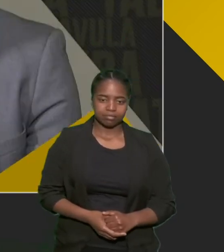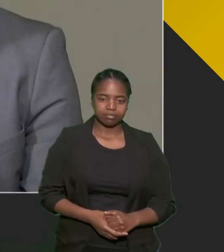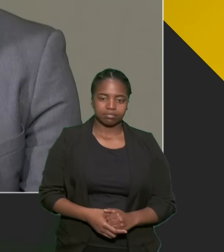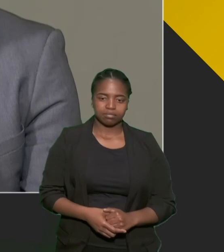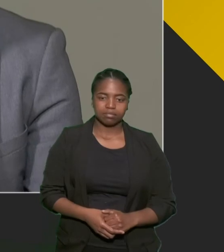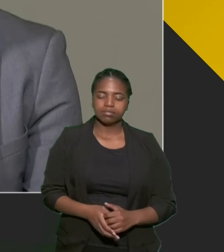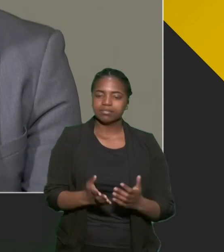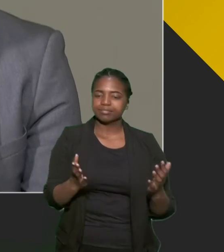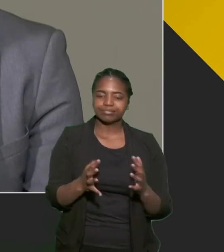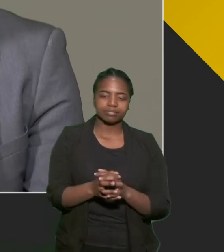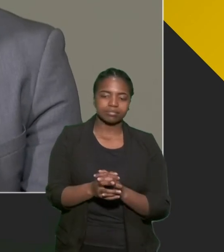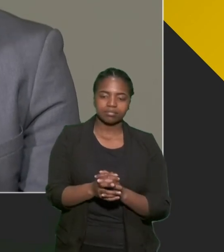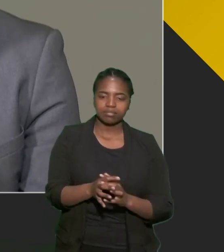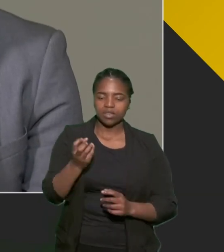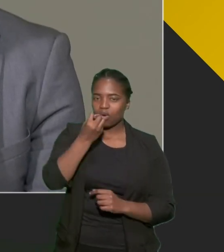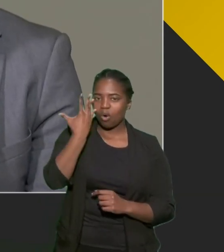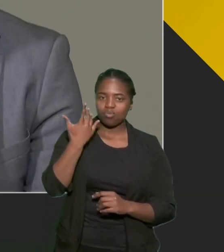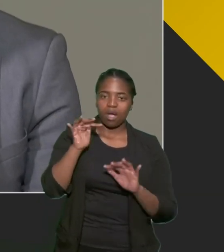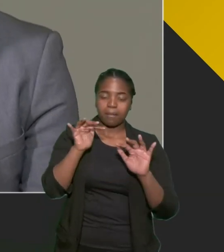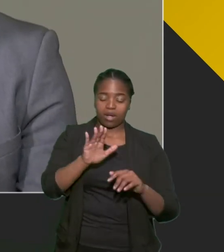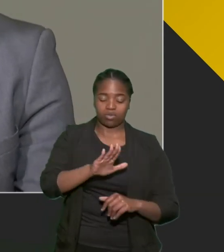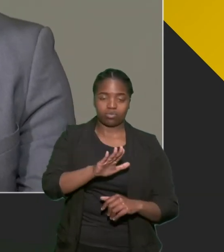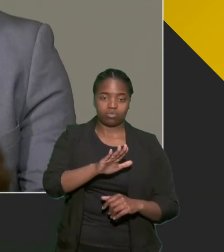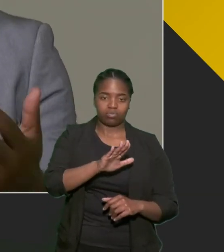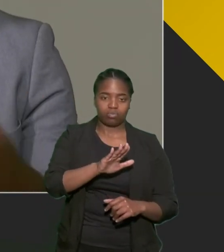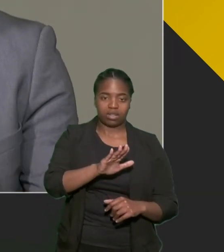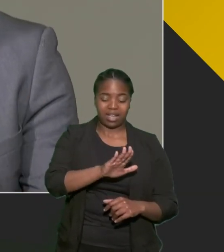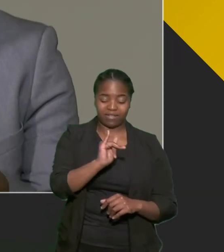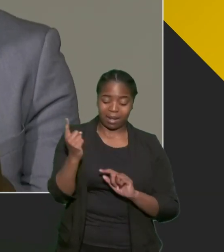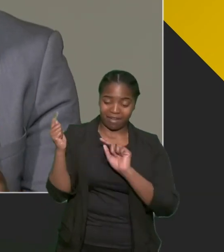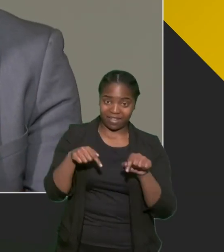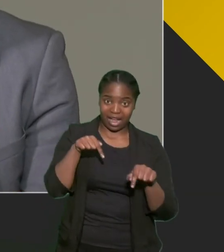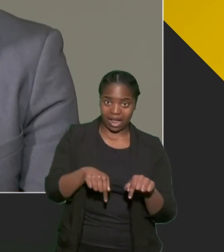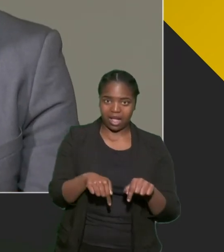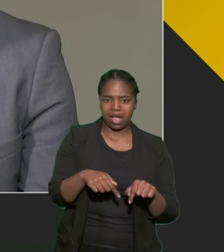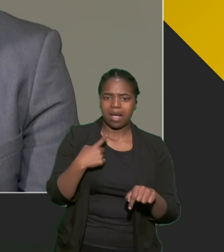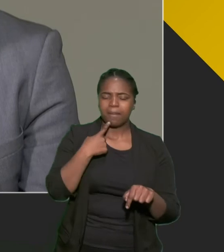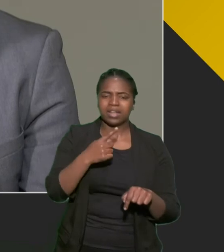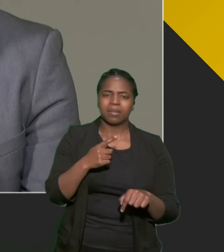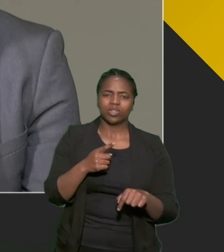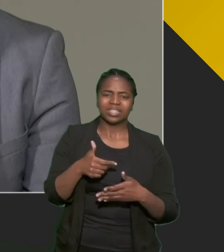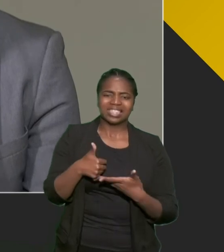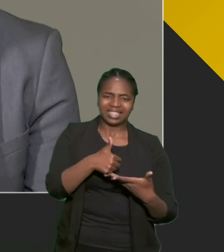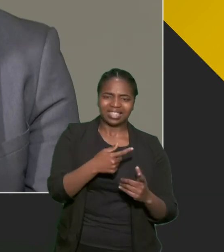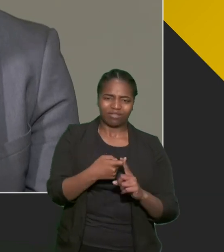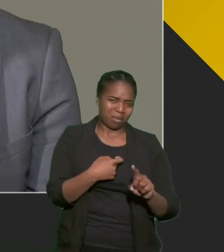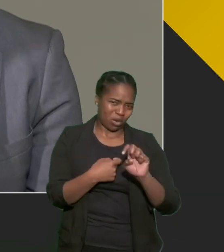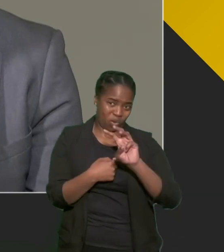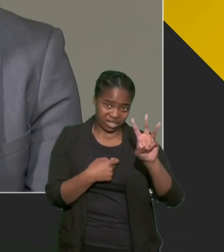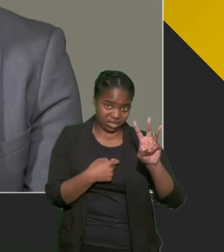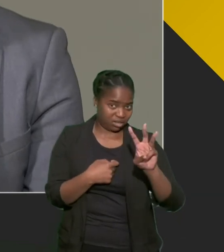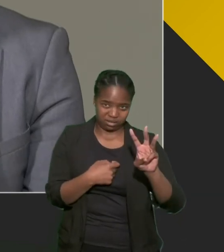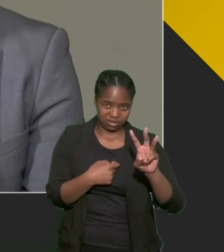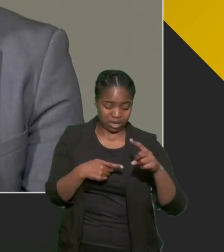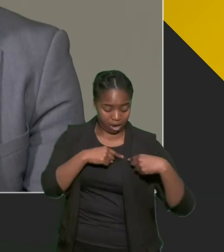You know, forget about those that come in as investors, those that come in as Samaritans from the West, because they've never really